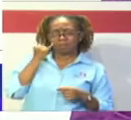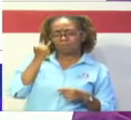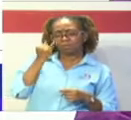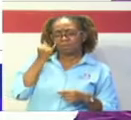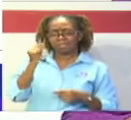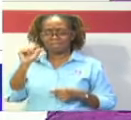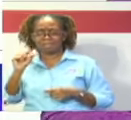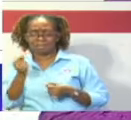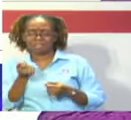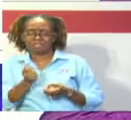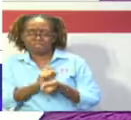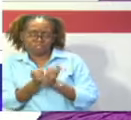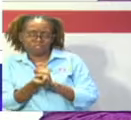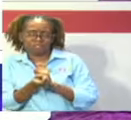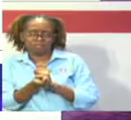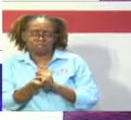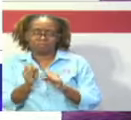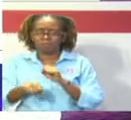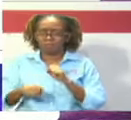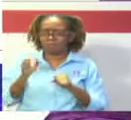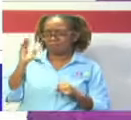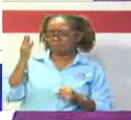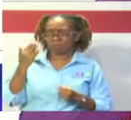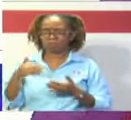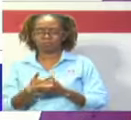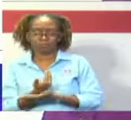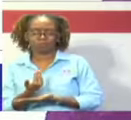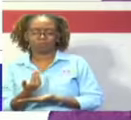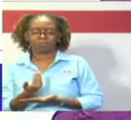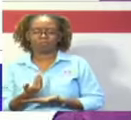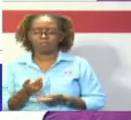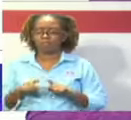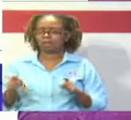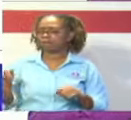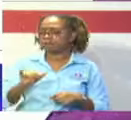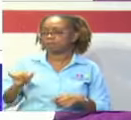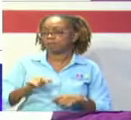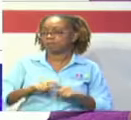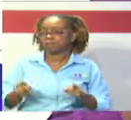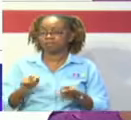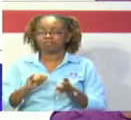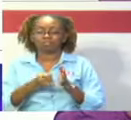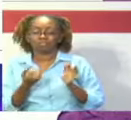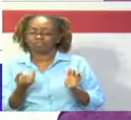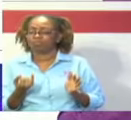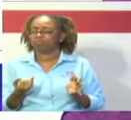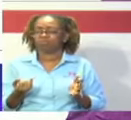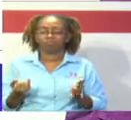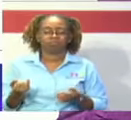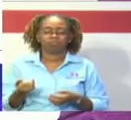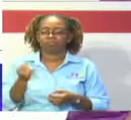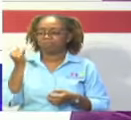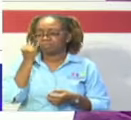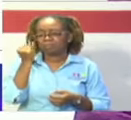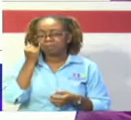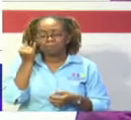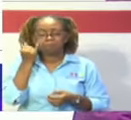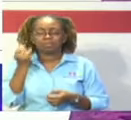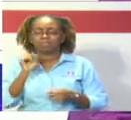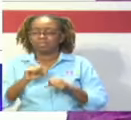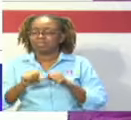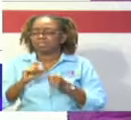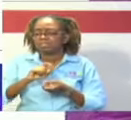And when you have these mutations occurring, what the result is that the copy of the virus is sort of a slightly different version of the